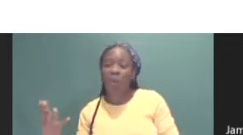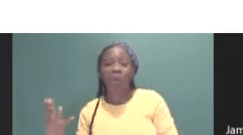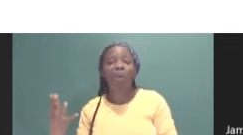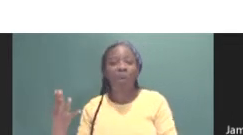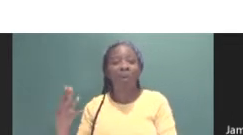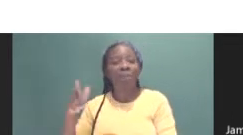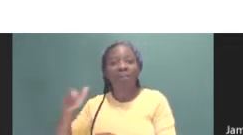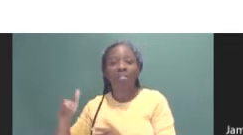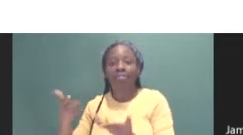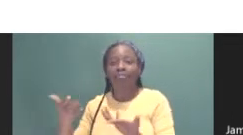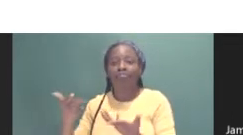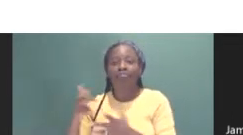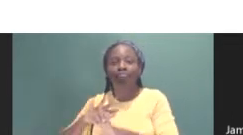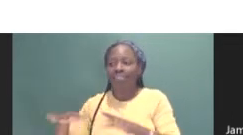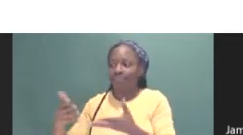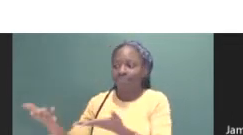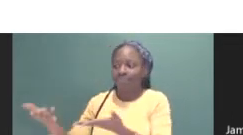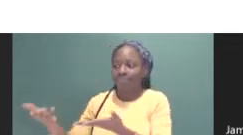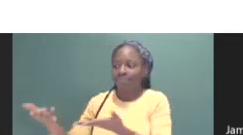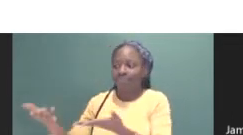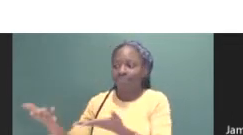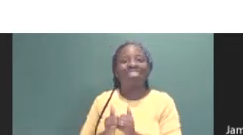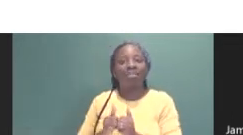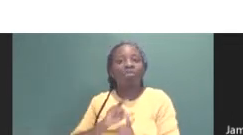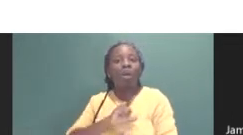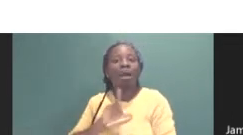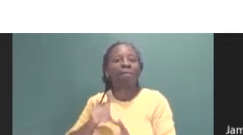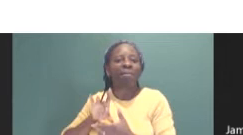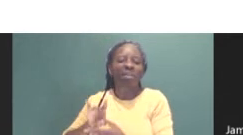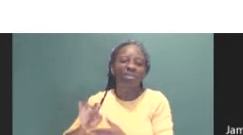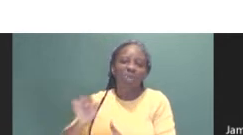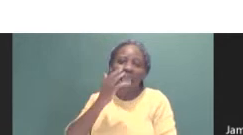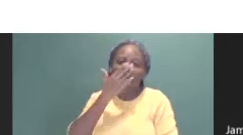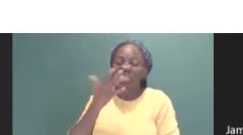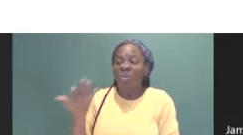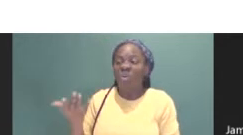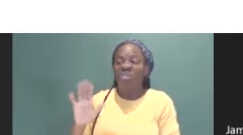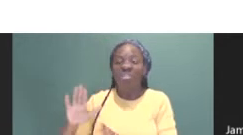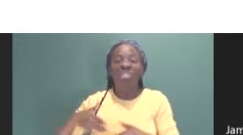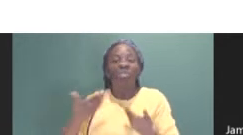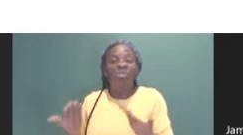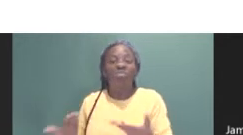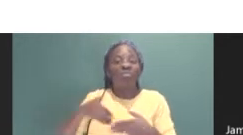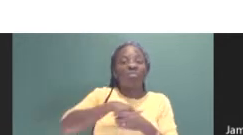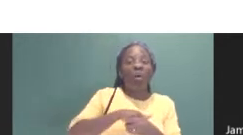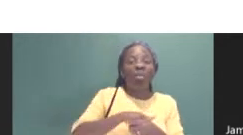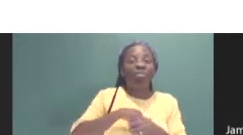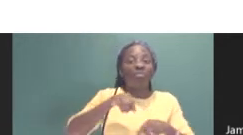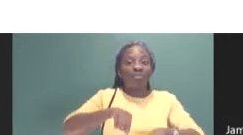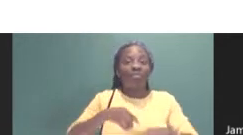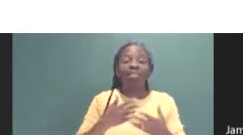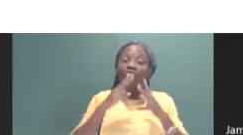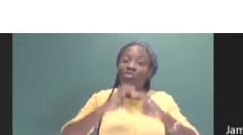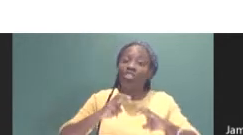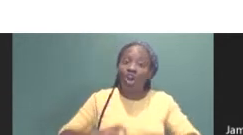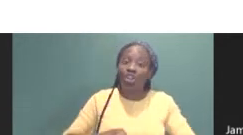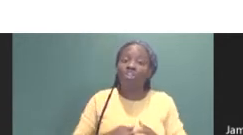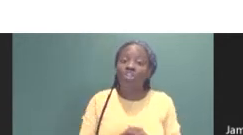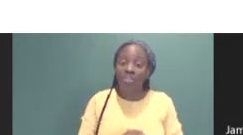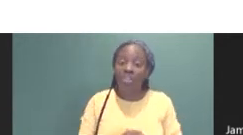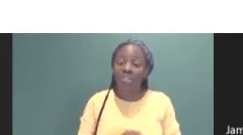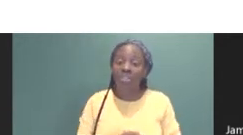give consent, either because of their age or just not wanting to participate in the study. So the high-level